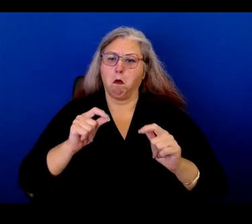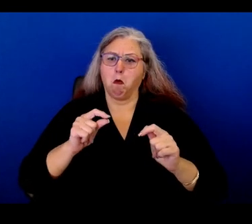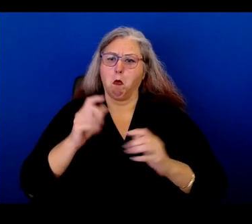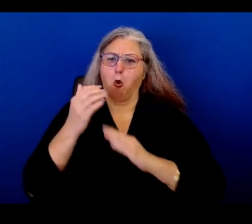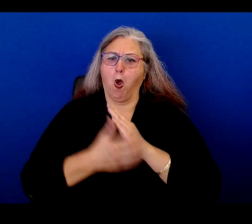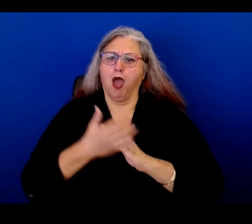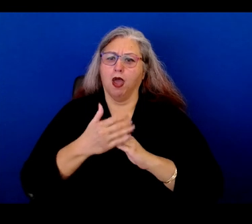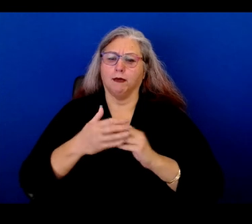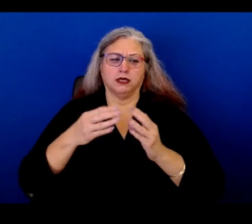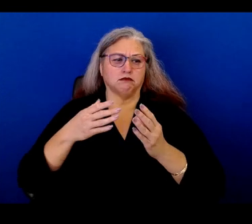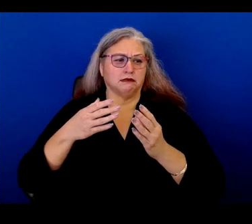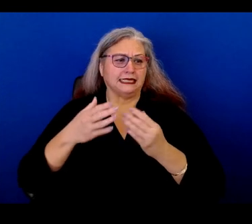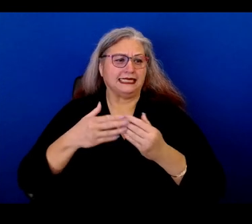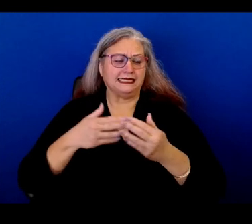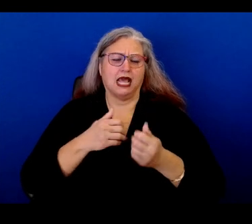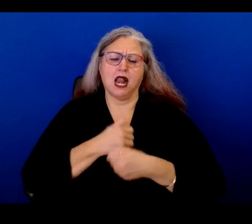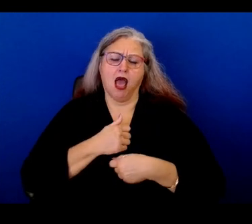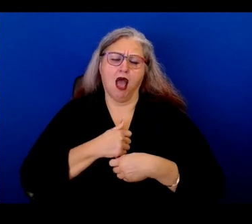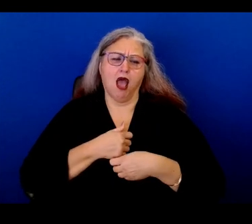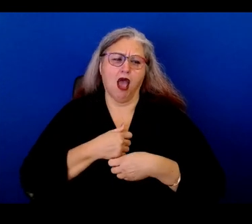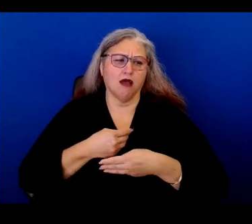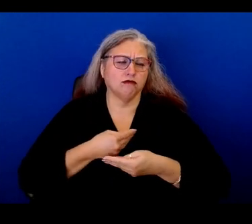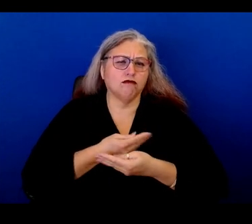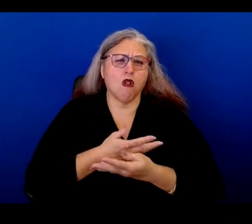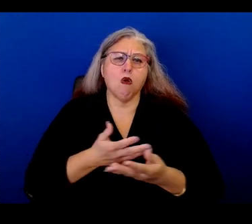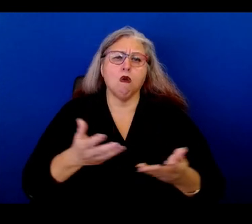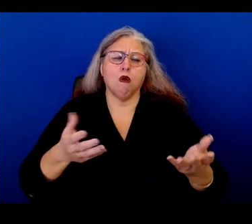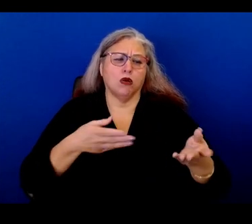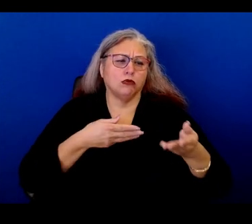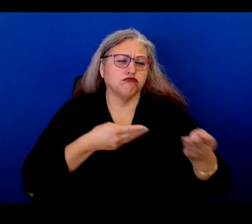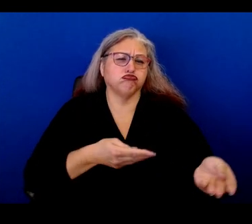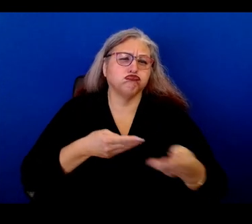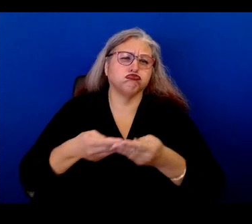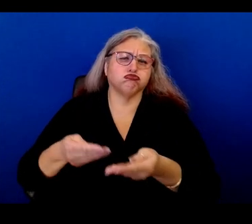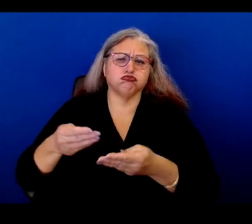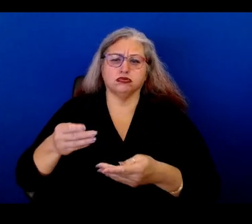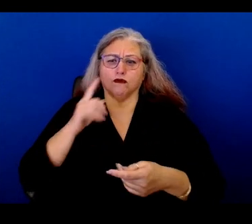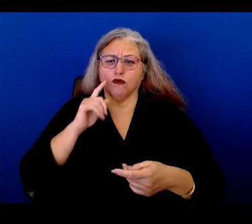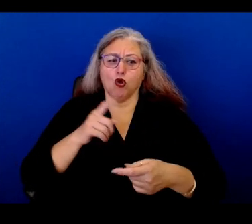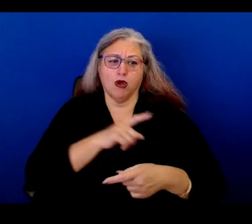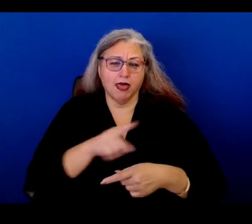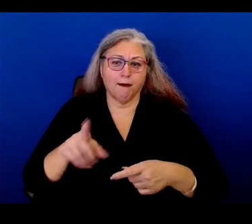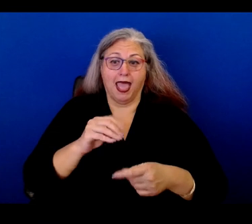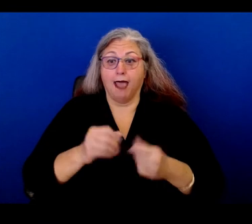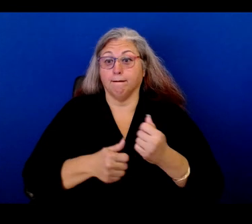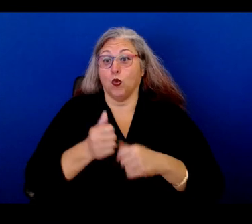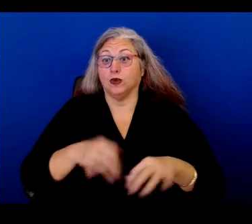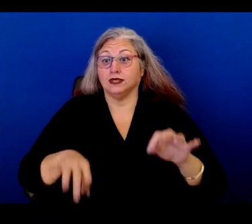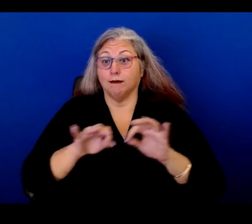automatically flows that love for everyone surrounding me. And mostly, more